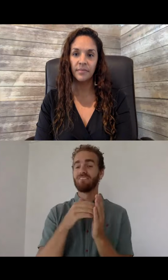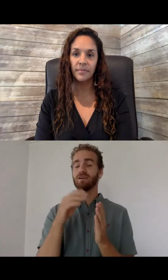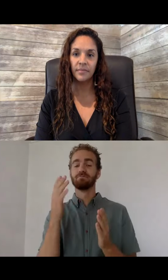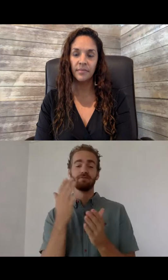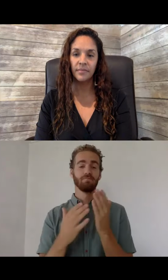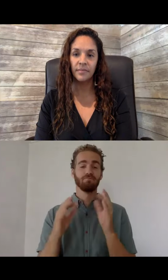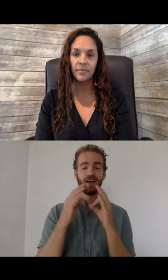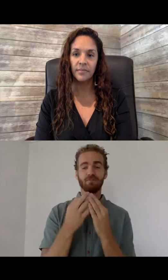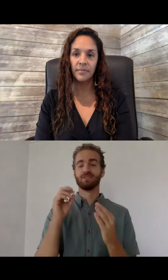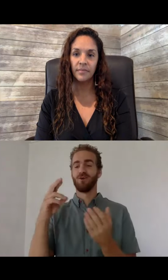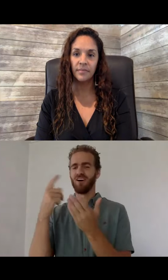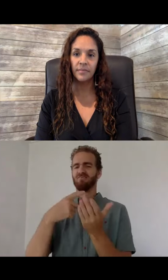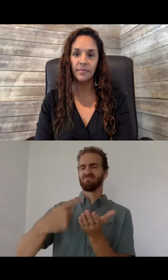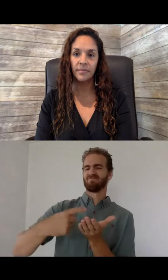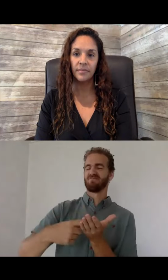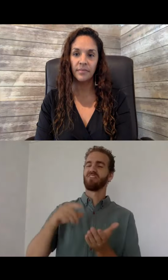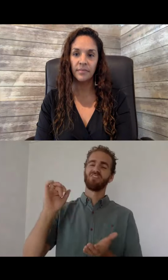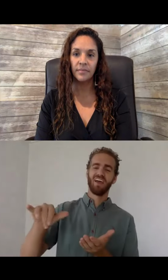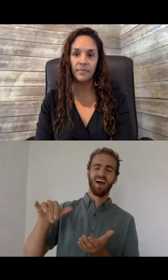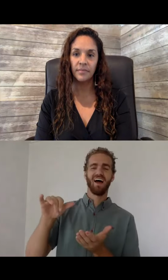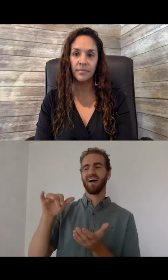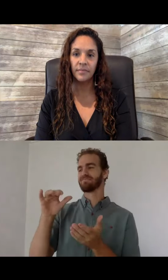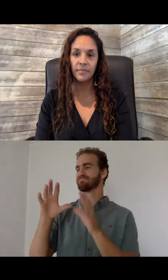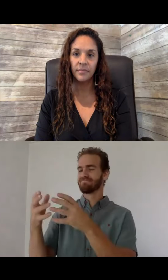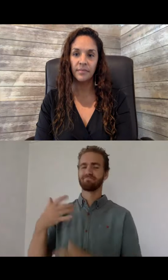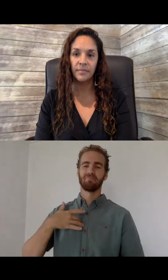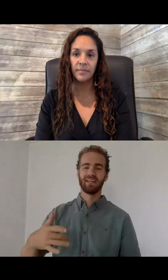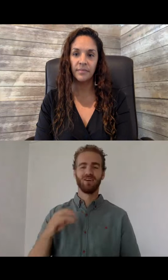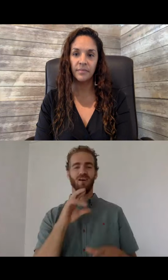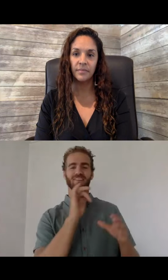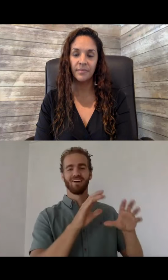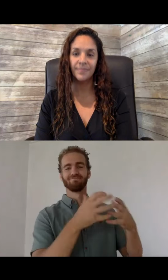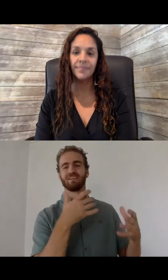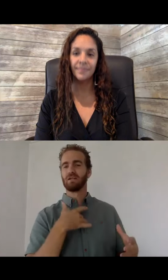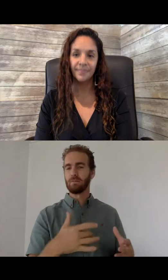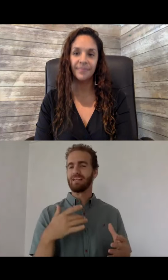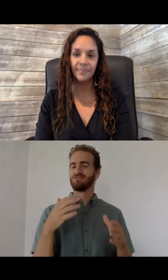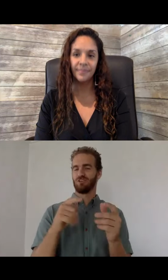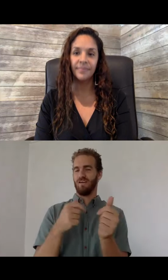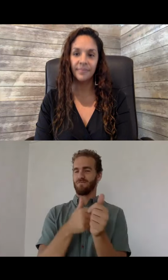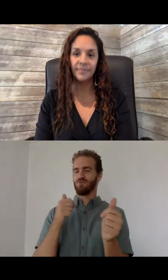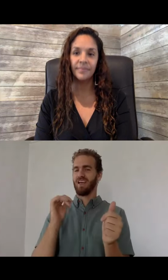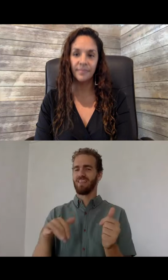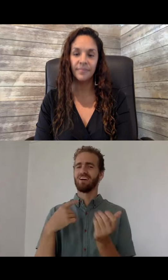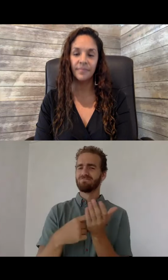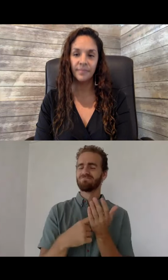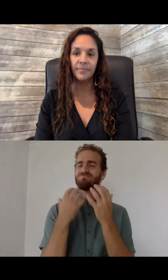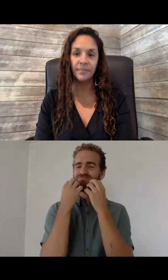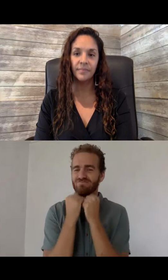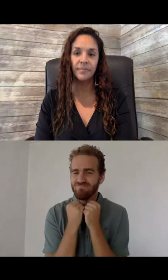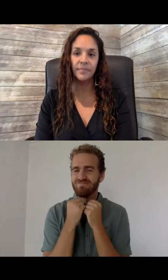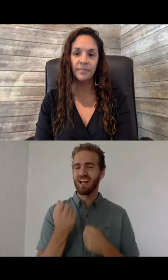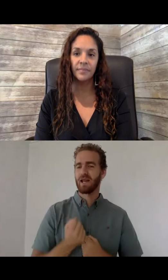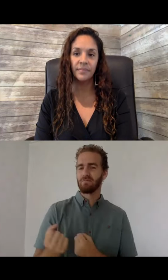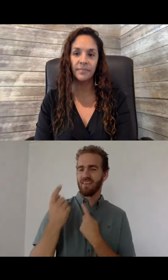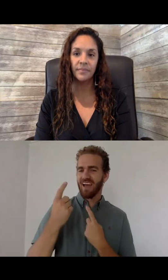and there's a discrimination aspect of it, maybe if there's some families discussion happening, this group tends to do this, or this group tends to